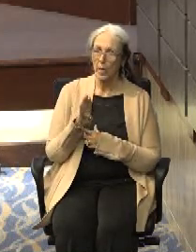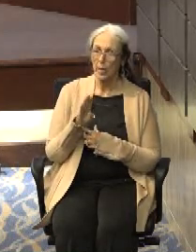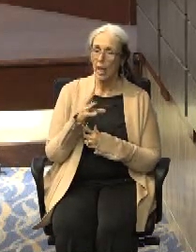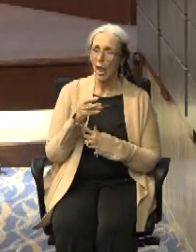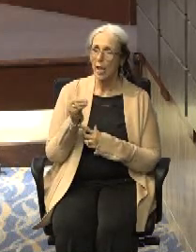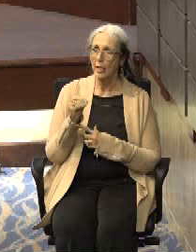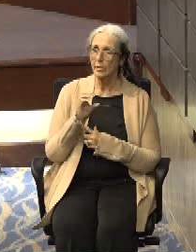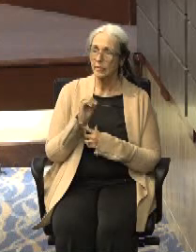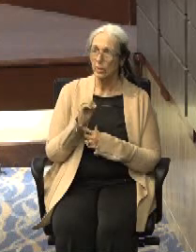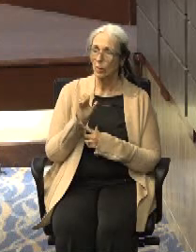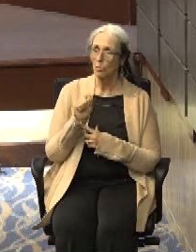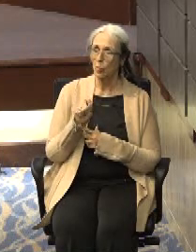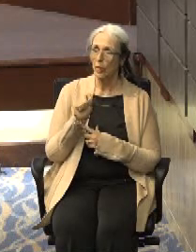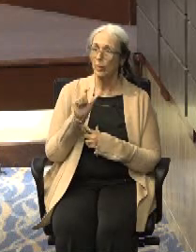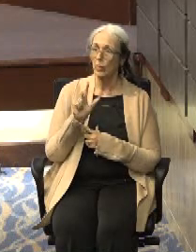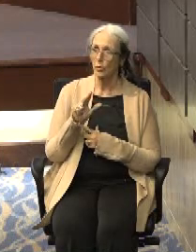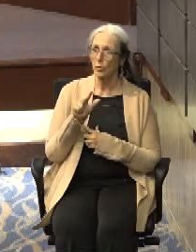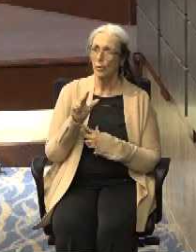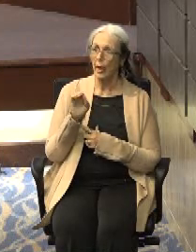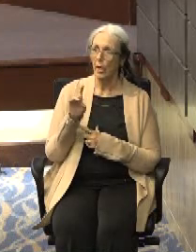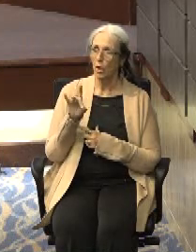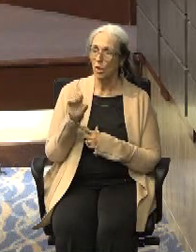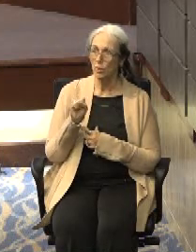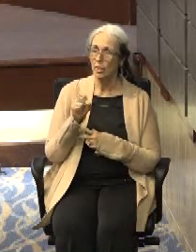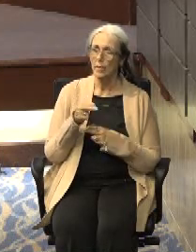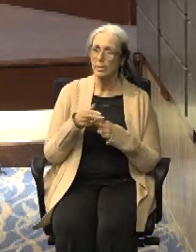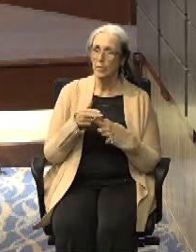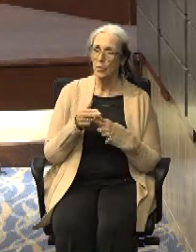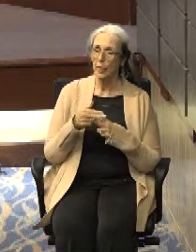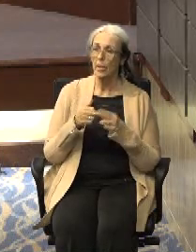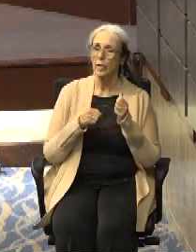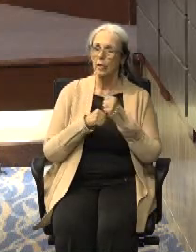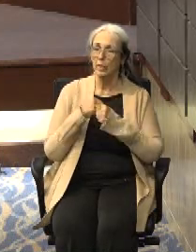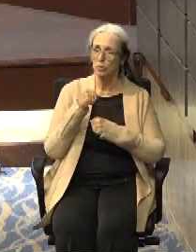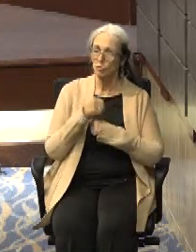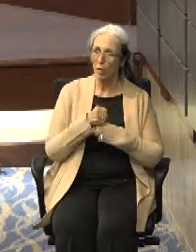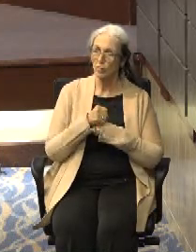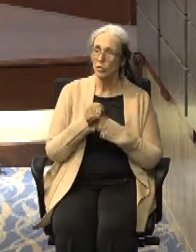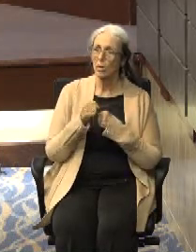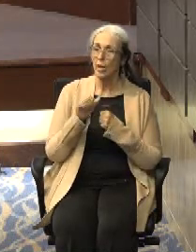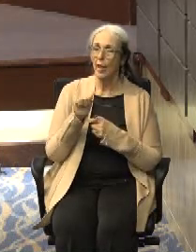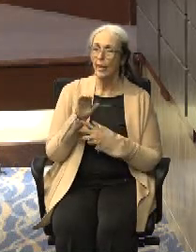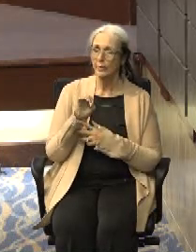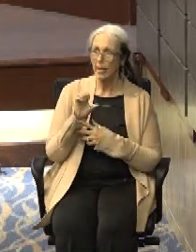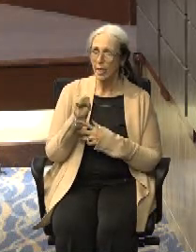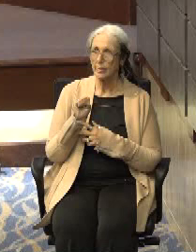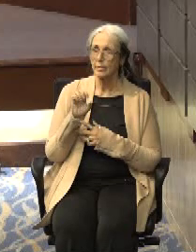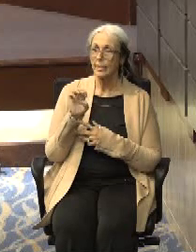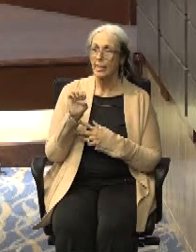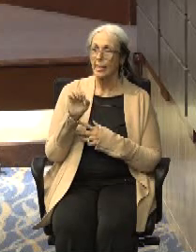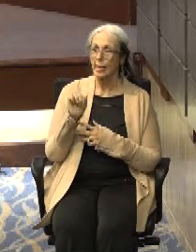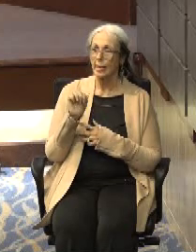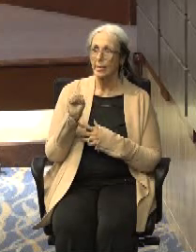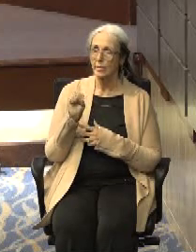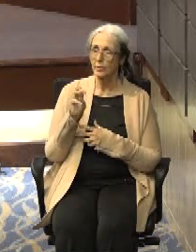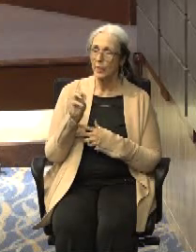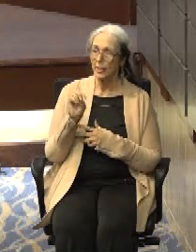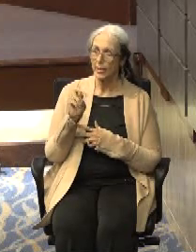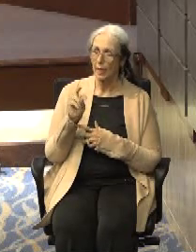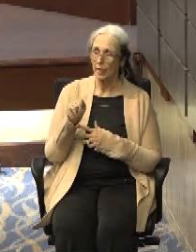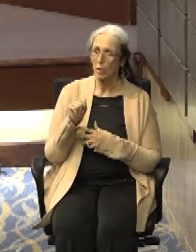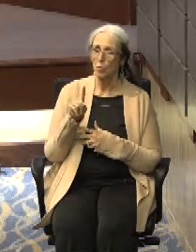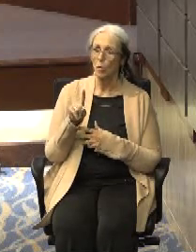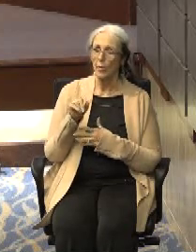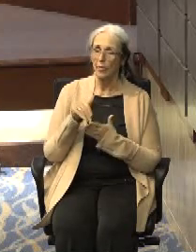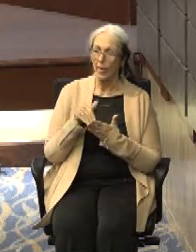a 0.330-acre temporary construction and an access easement on all properties located at 1000